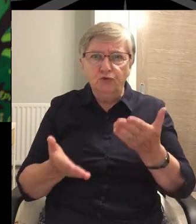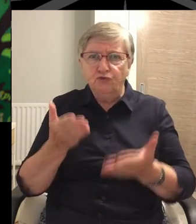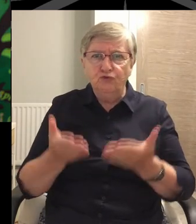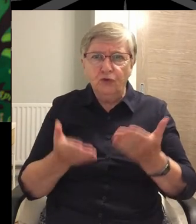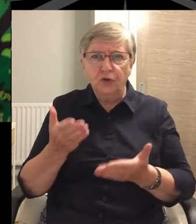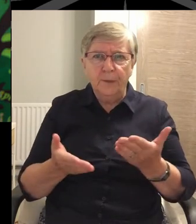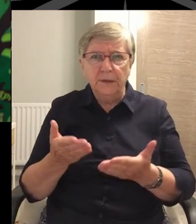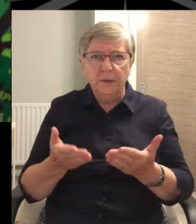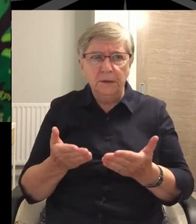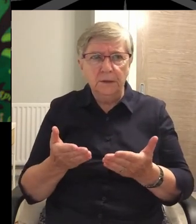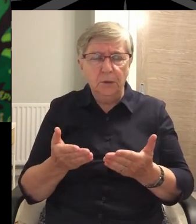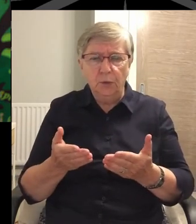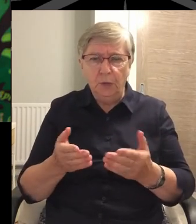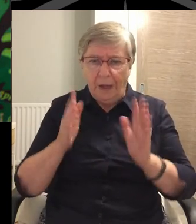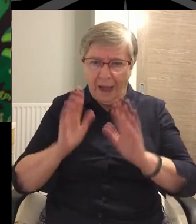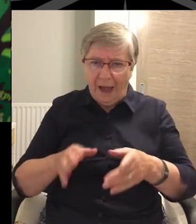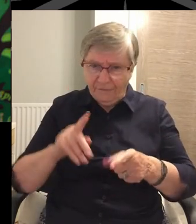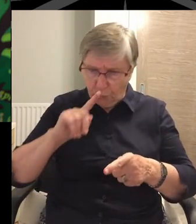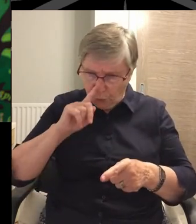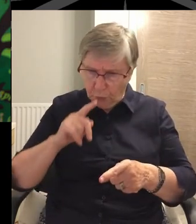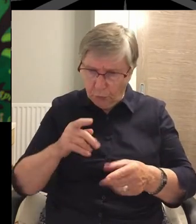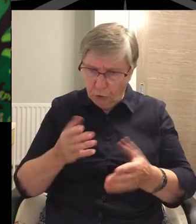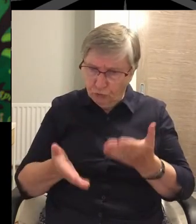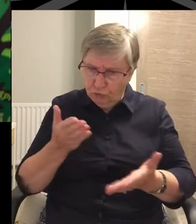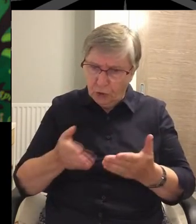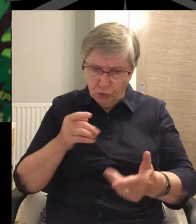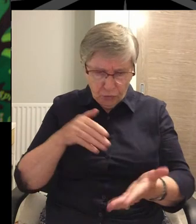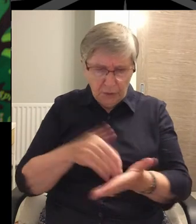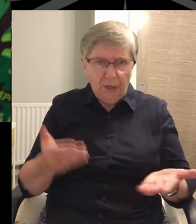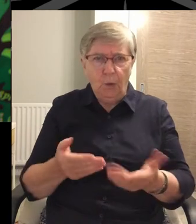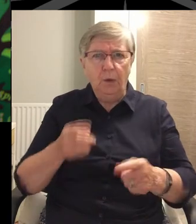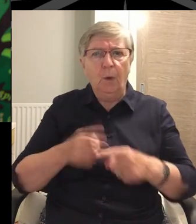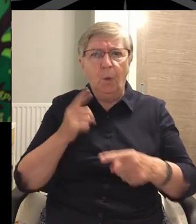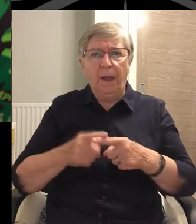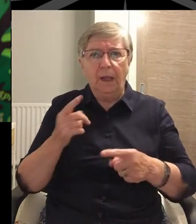judgment being something you reach immediately.